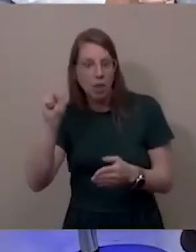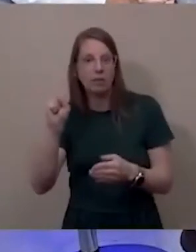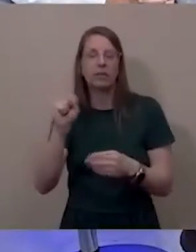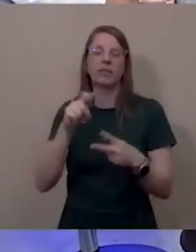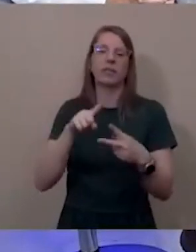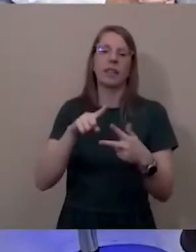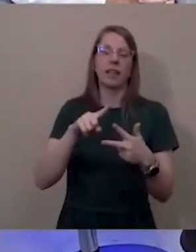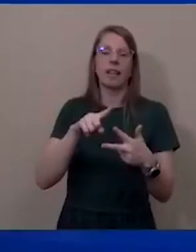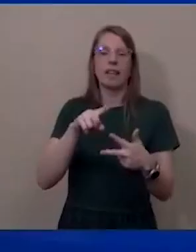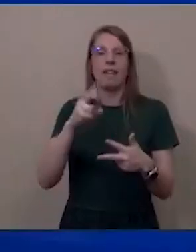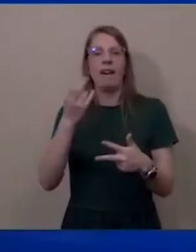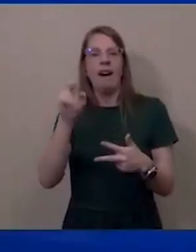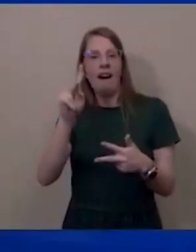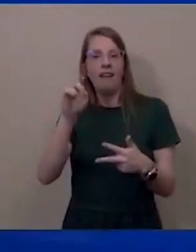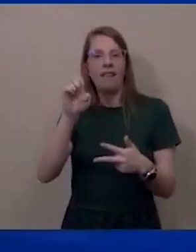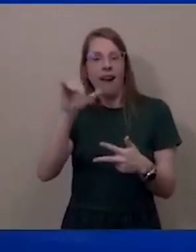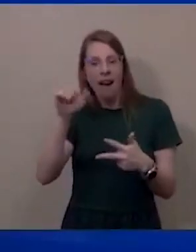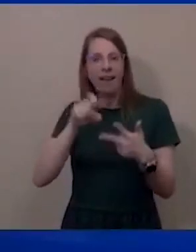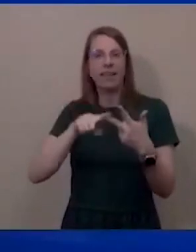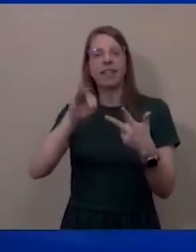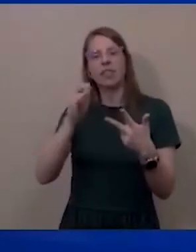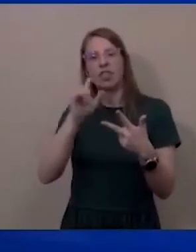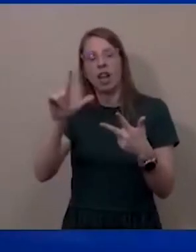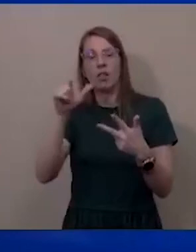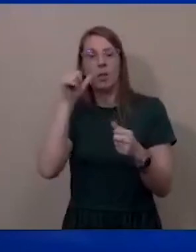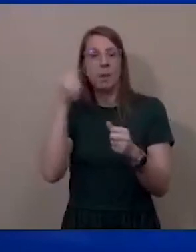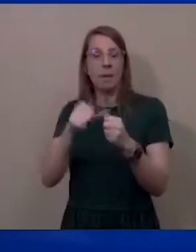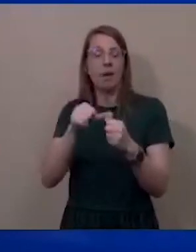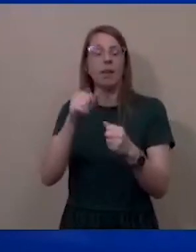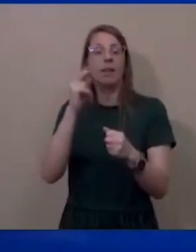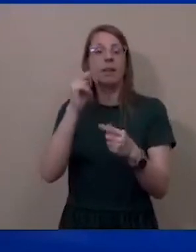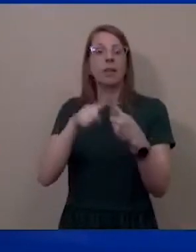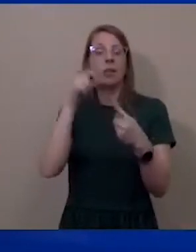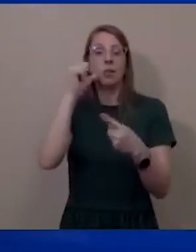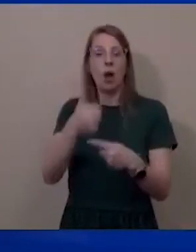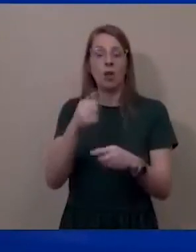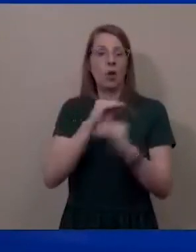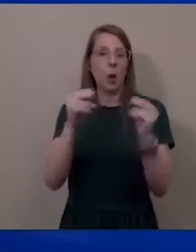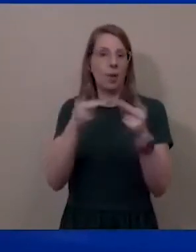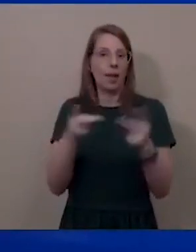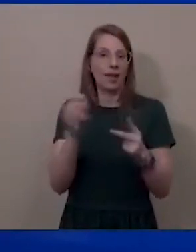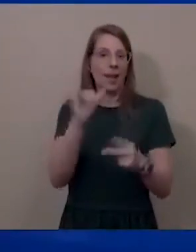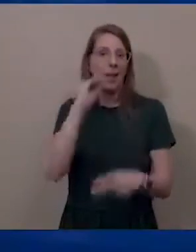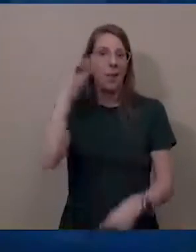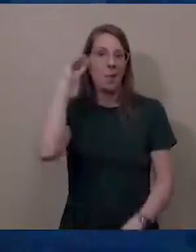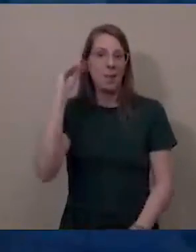to Jill. So thanks to you all for listening, and remember, until we see you tomorrow, there's still no place like home.